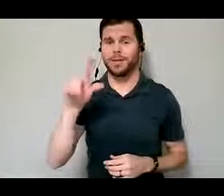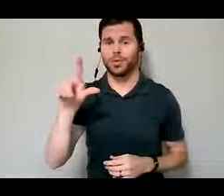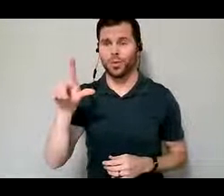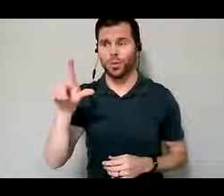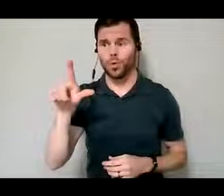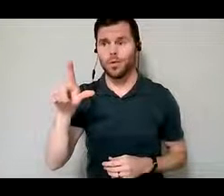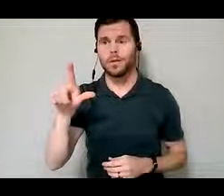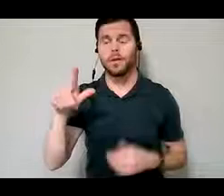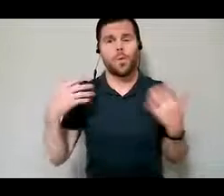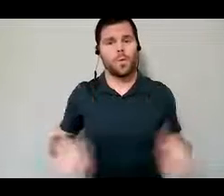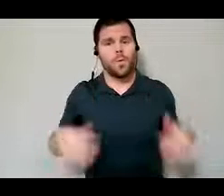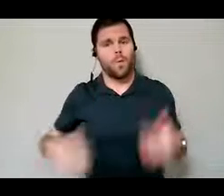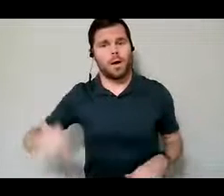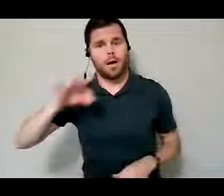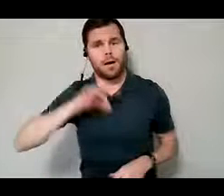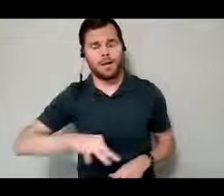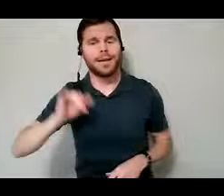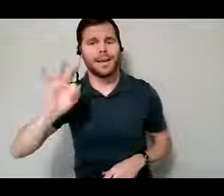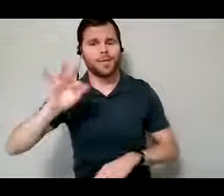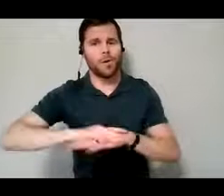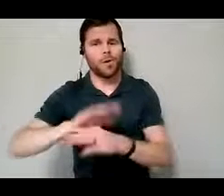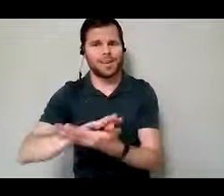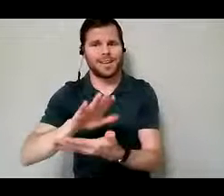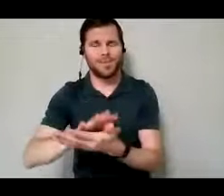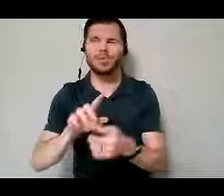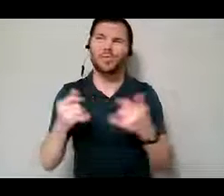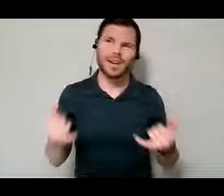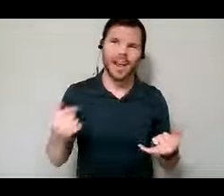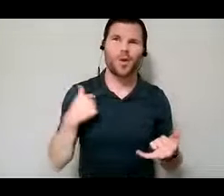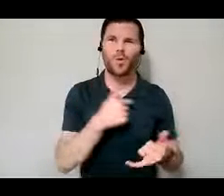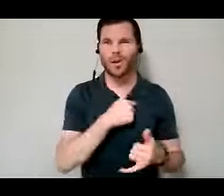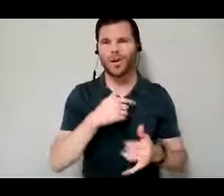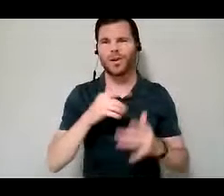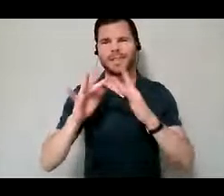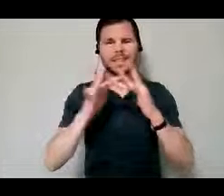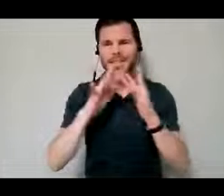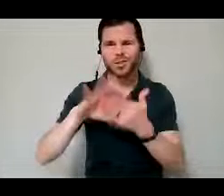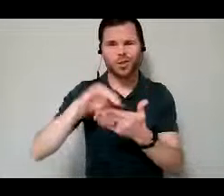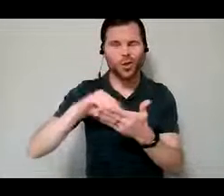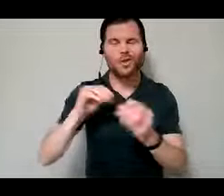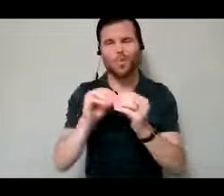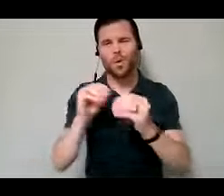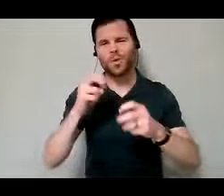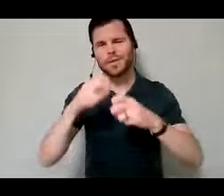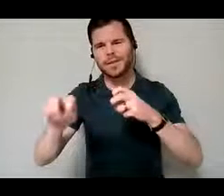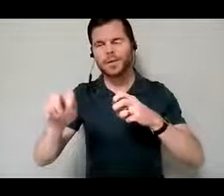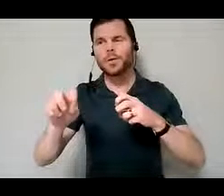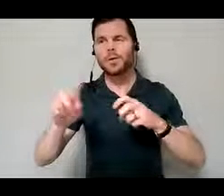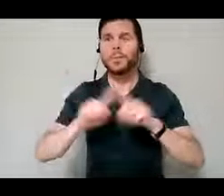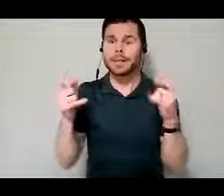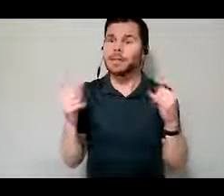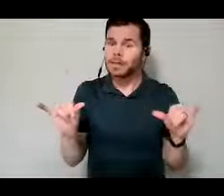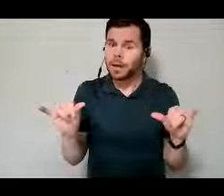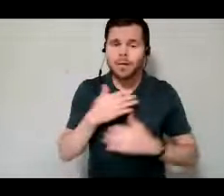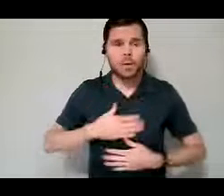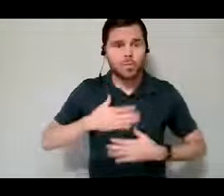campus. But the fact that it was distance learning does make it a little bit more difficult, but I really appreciate that it just gives the kids an opportunity